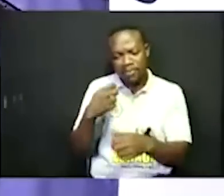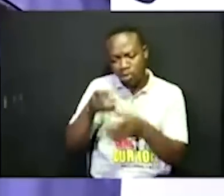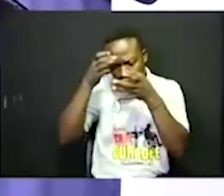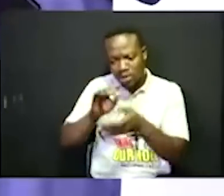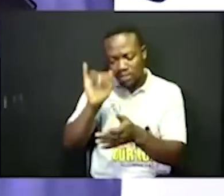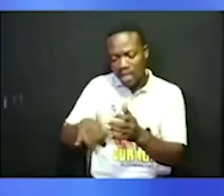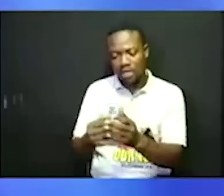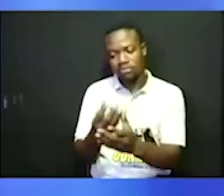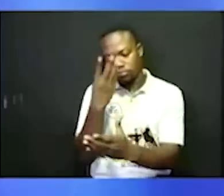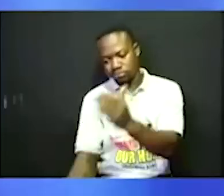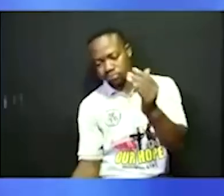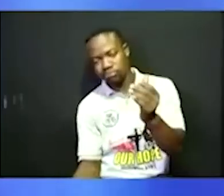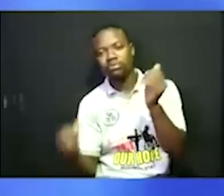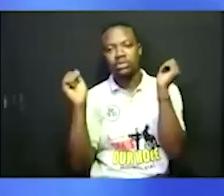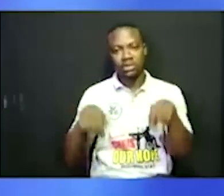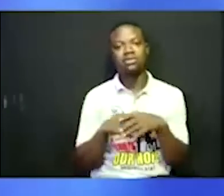Then verse